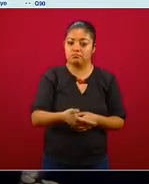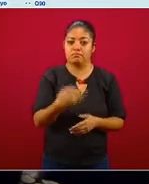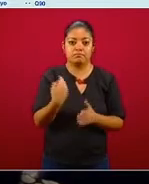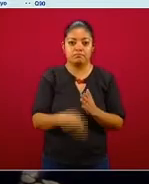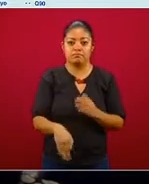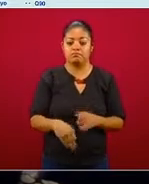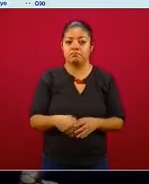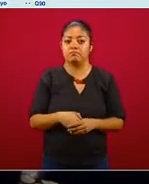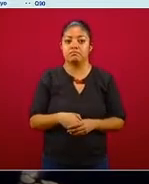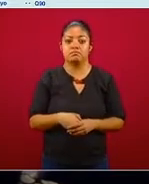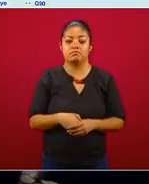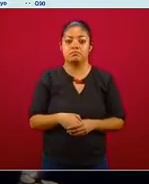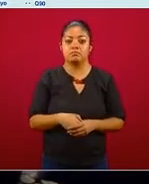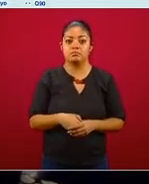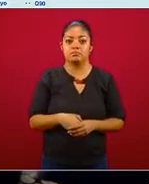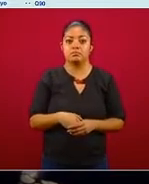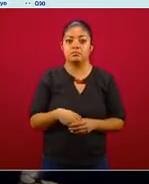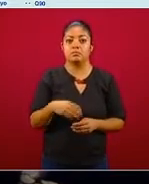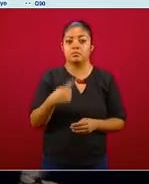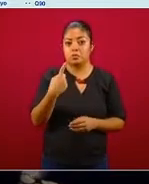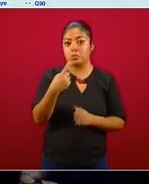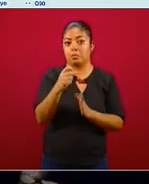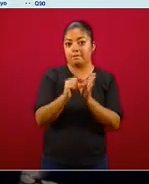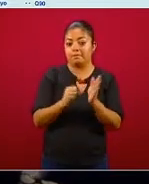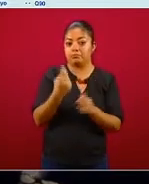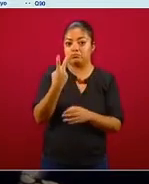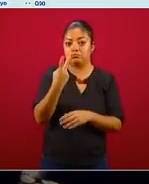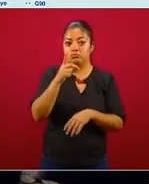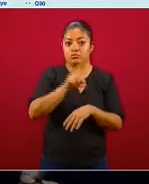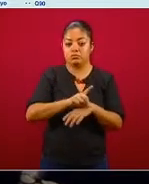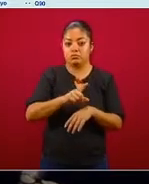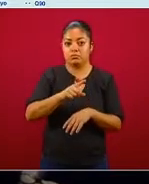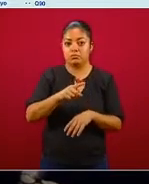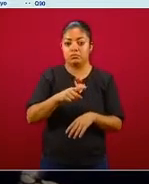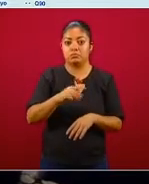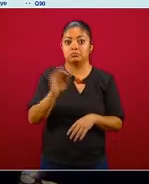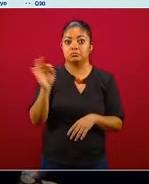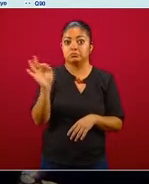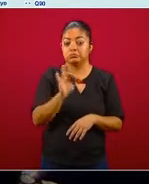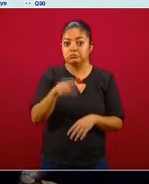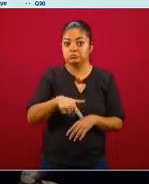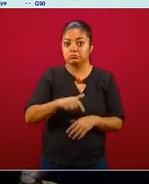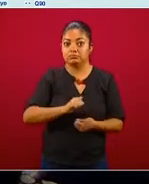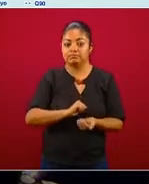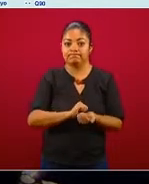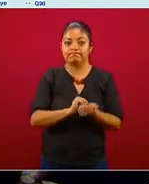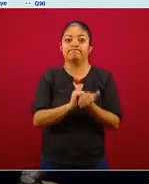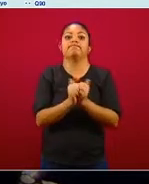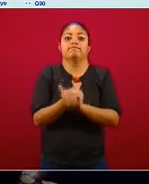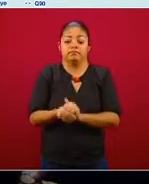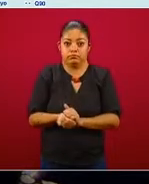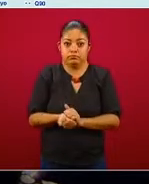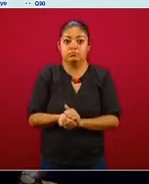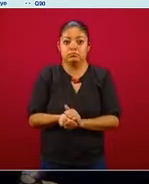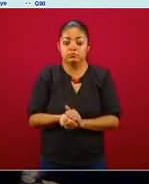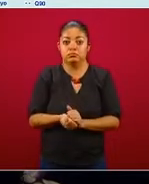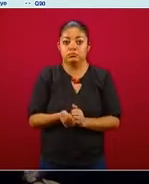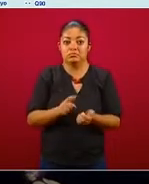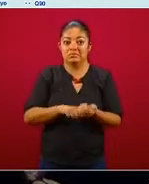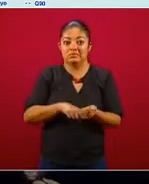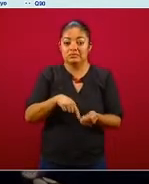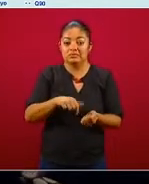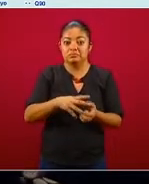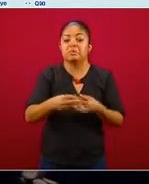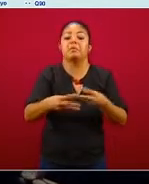So we would like to see if there's a moment when the transmission rates are very